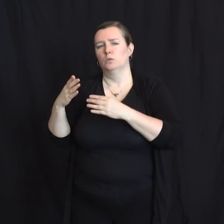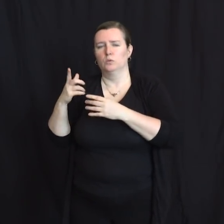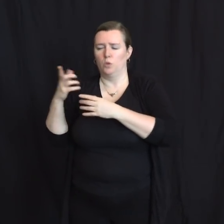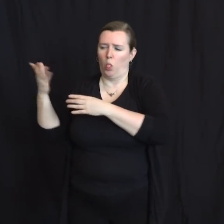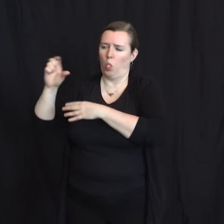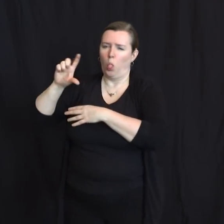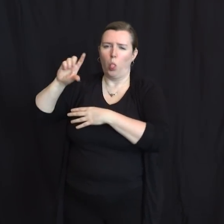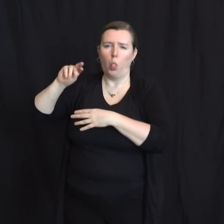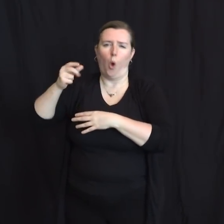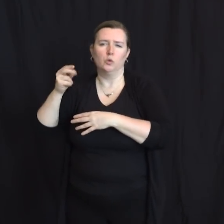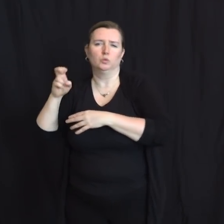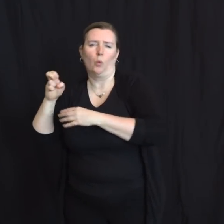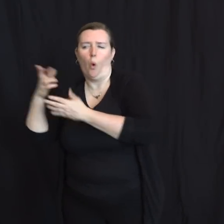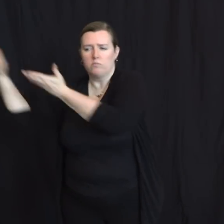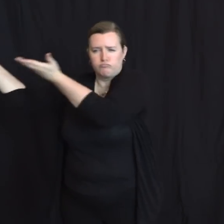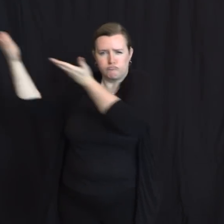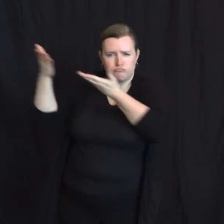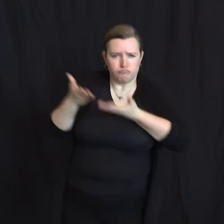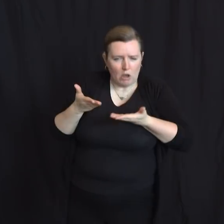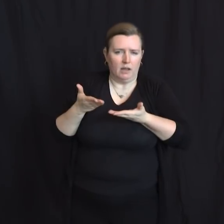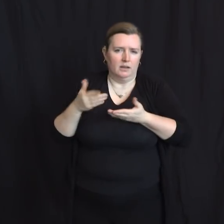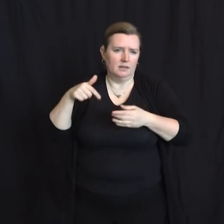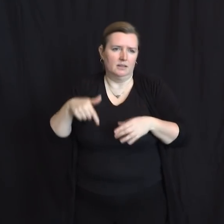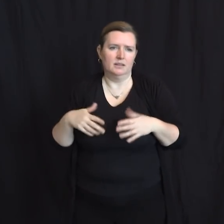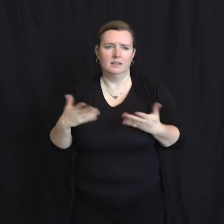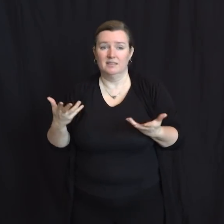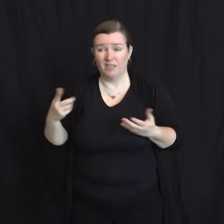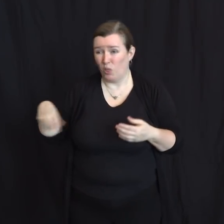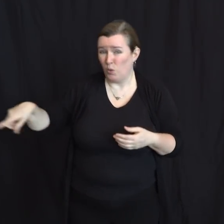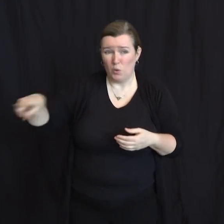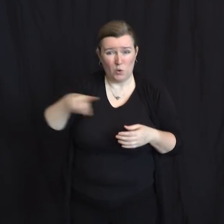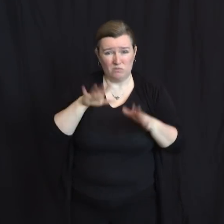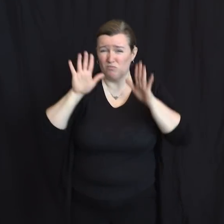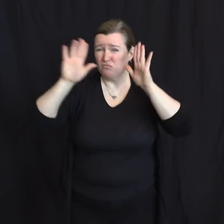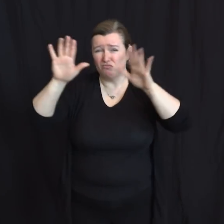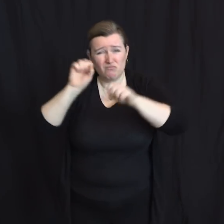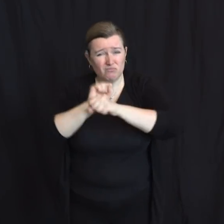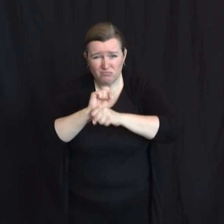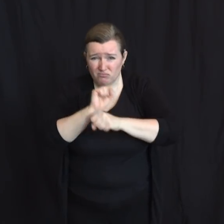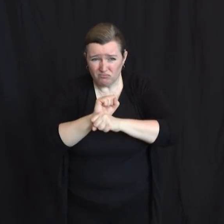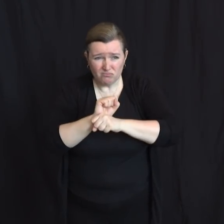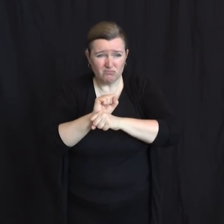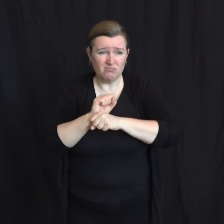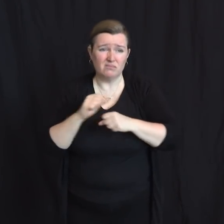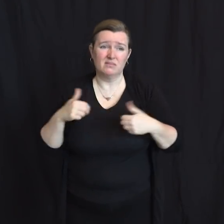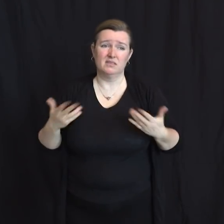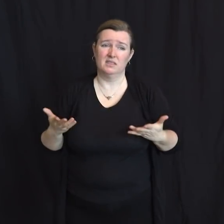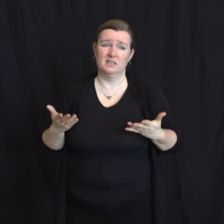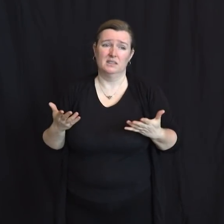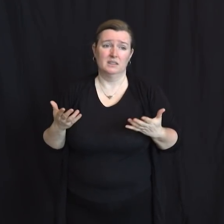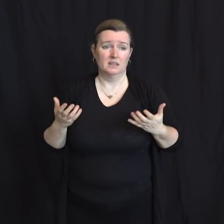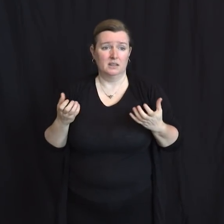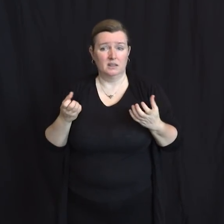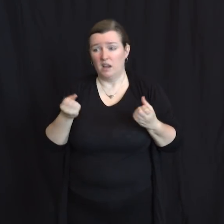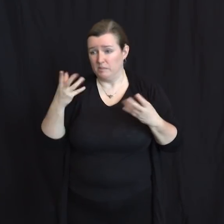doing, the evidence is overwhelming, including many, sadly, who have paid with their lives.